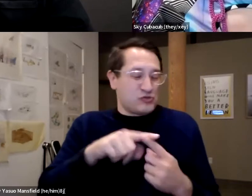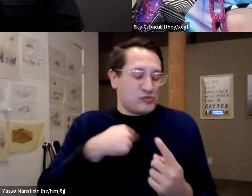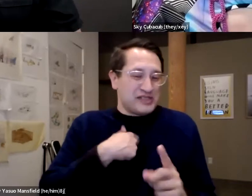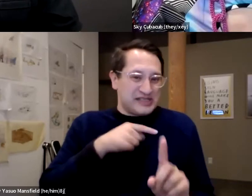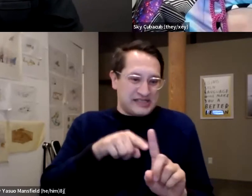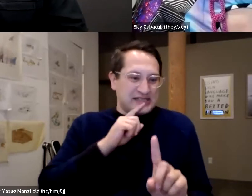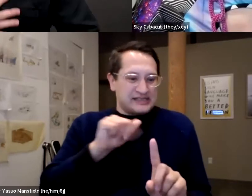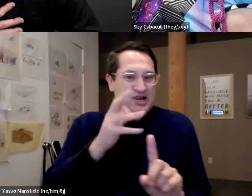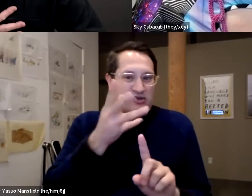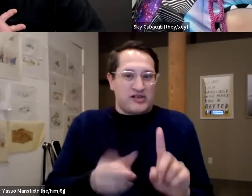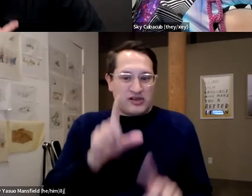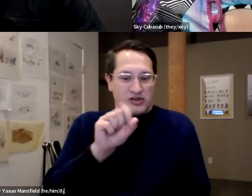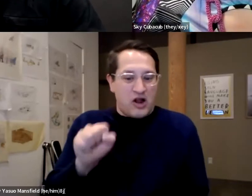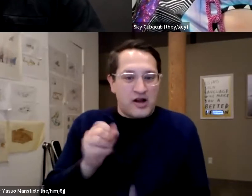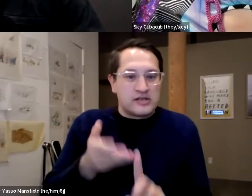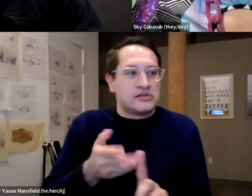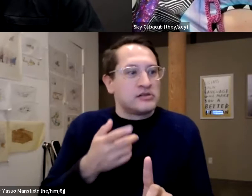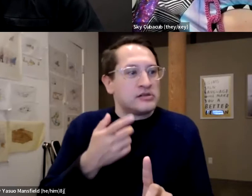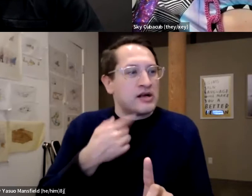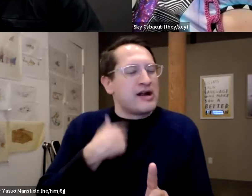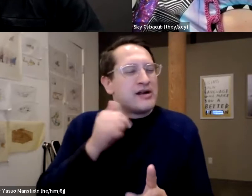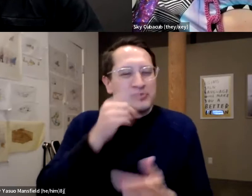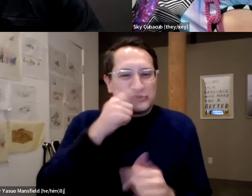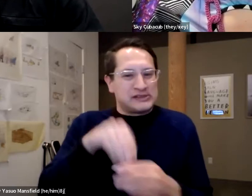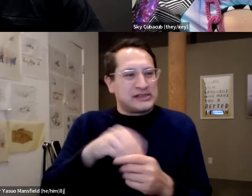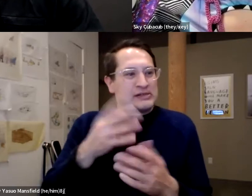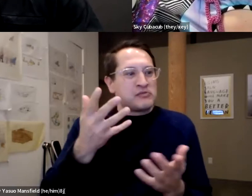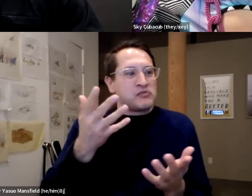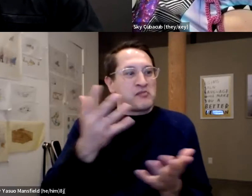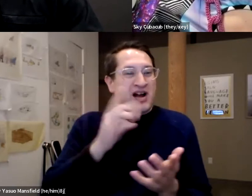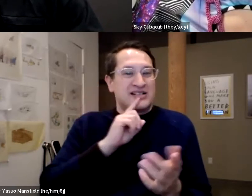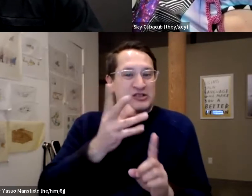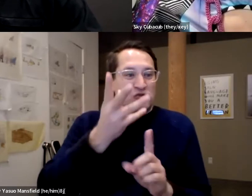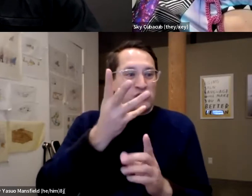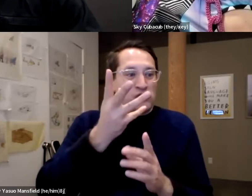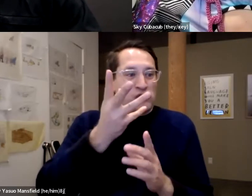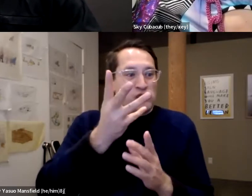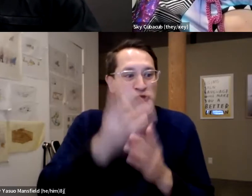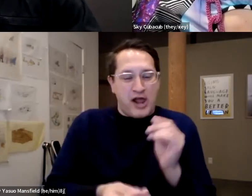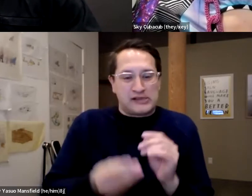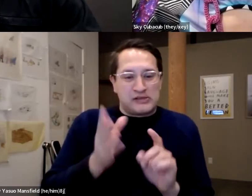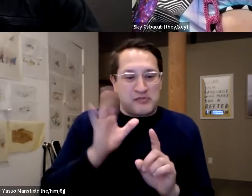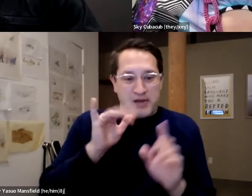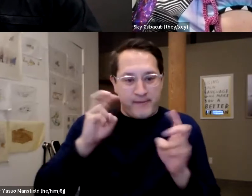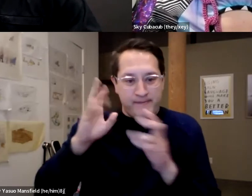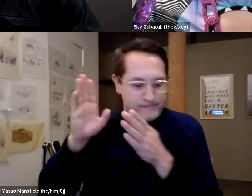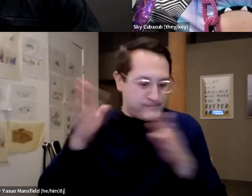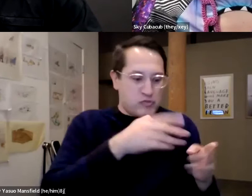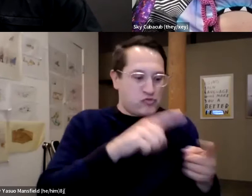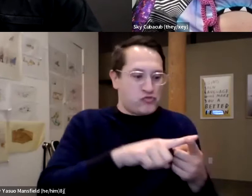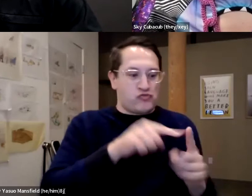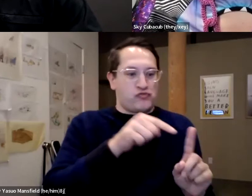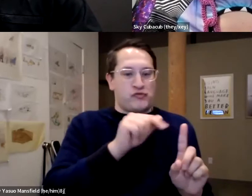So that, to me, is a loss. I'm very interested in what is